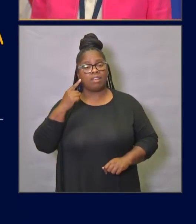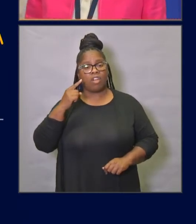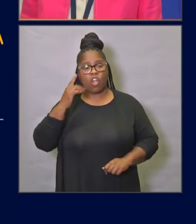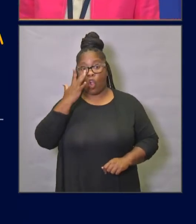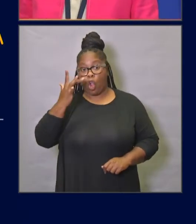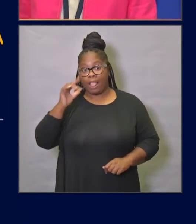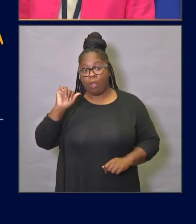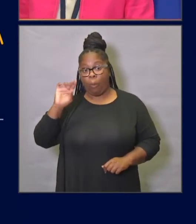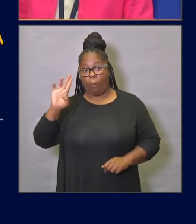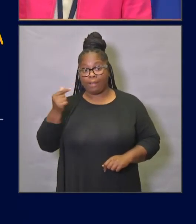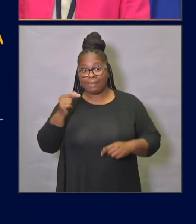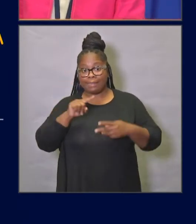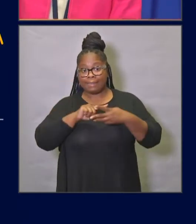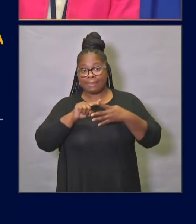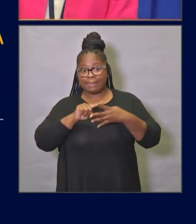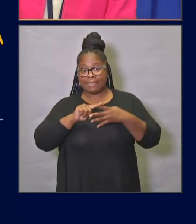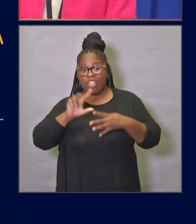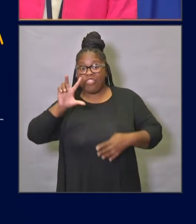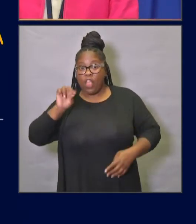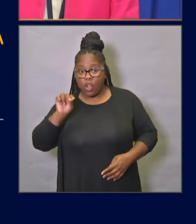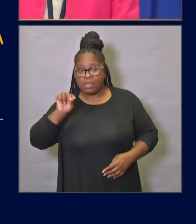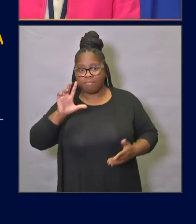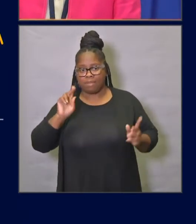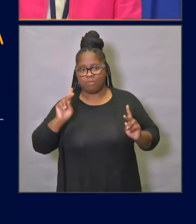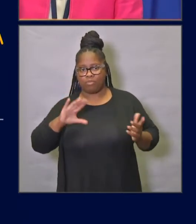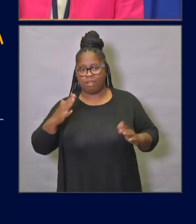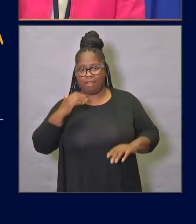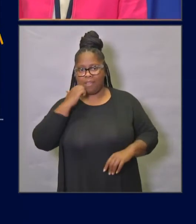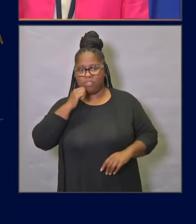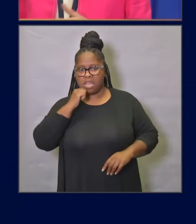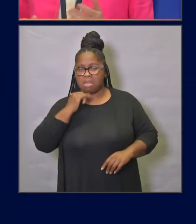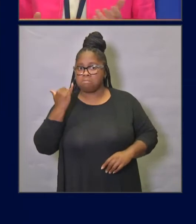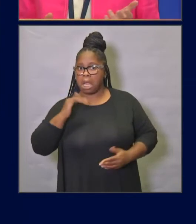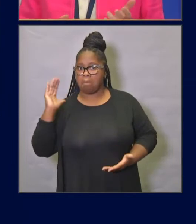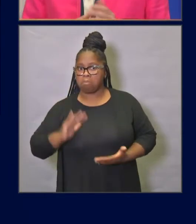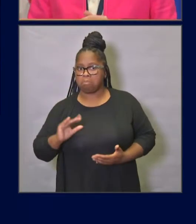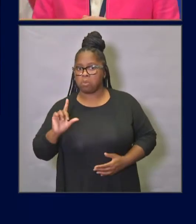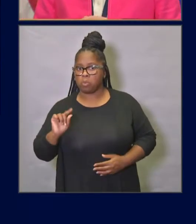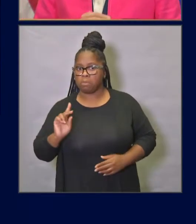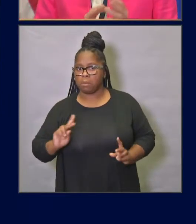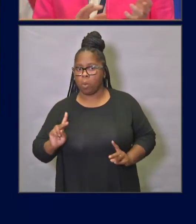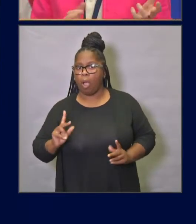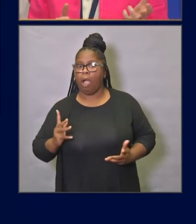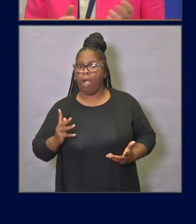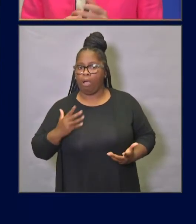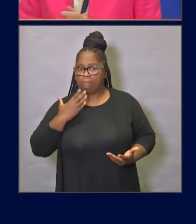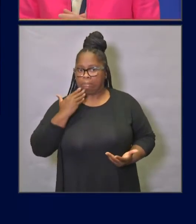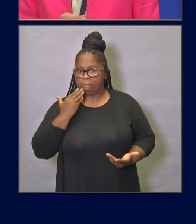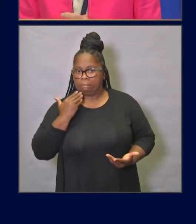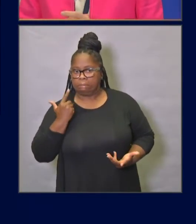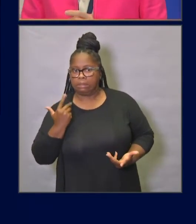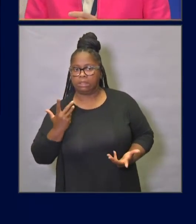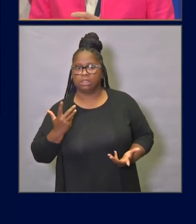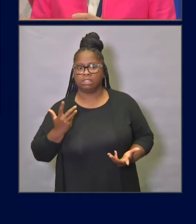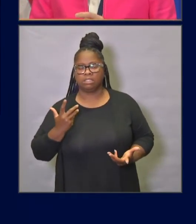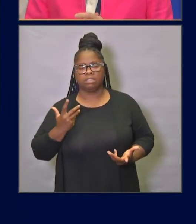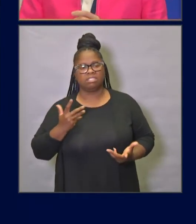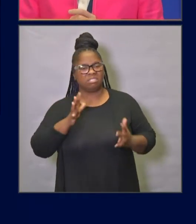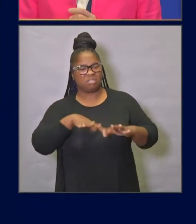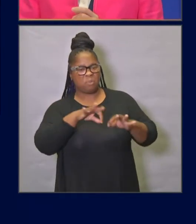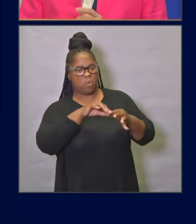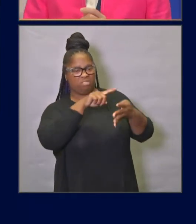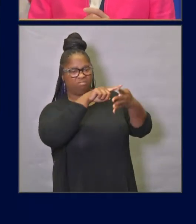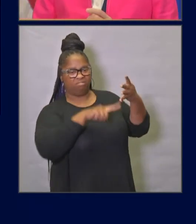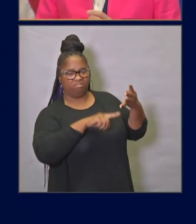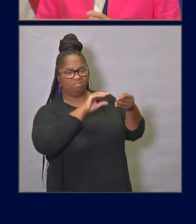in early August. The next slide. So the important question is, how do these numbers relate to the